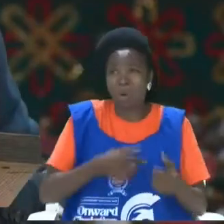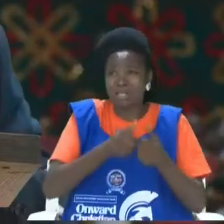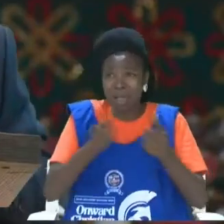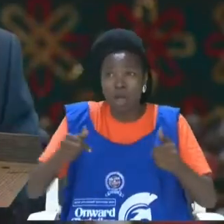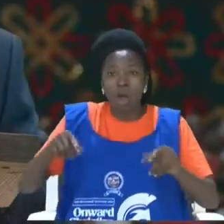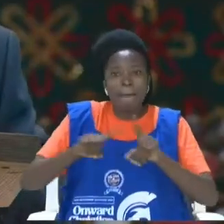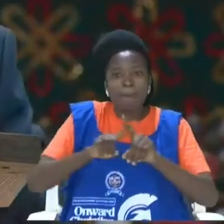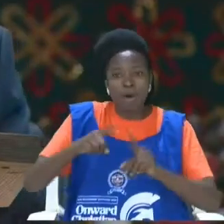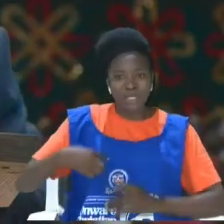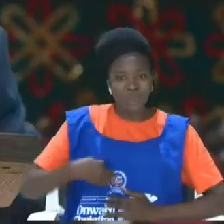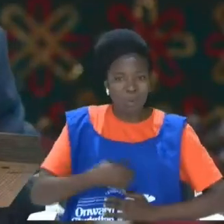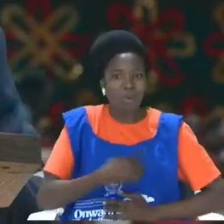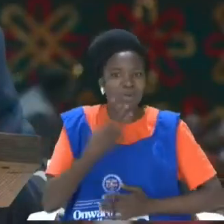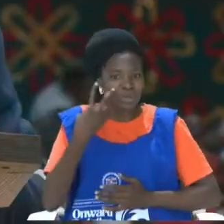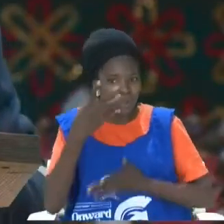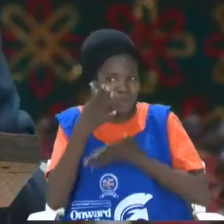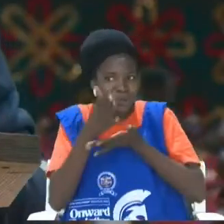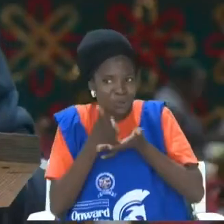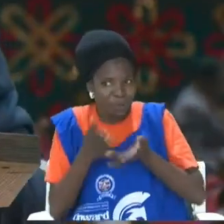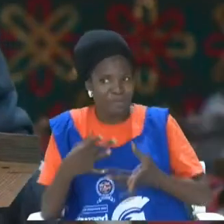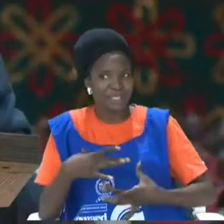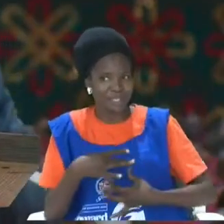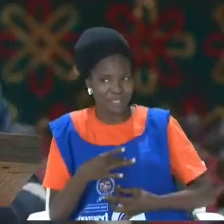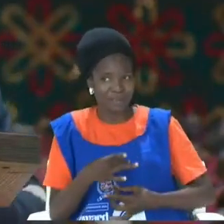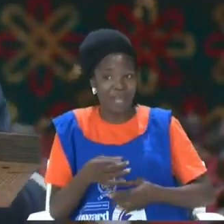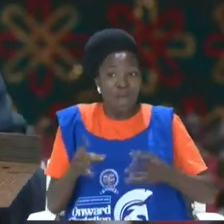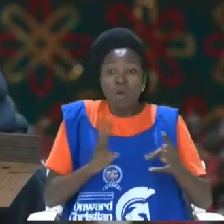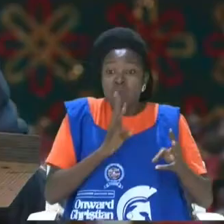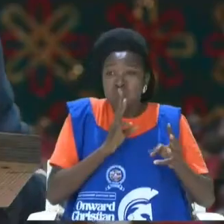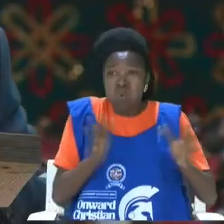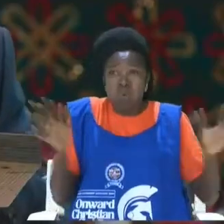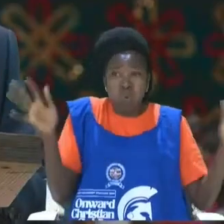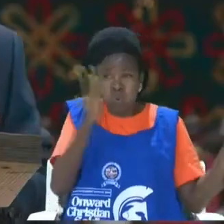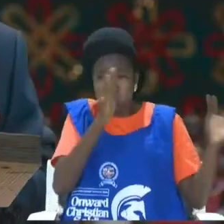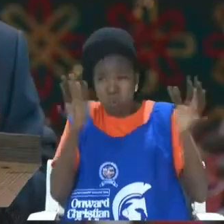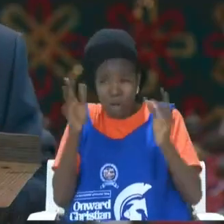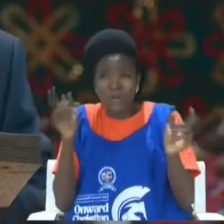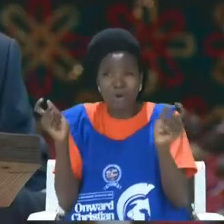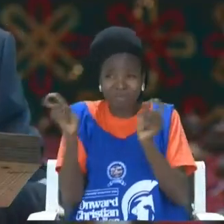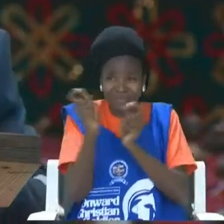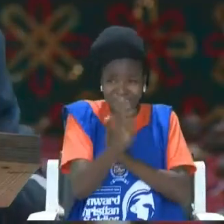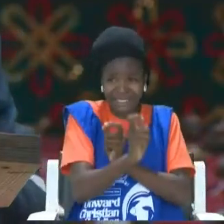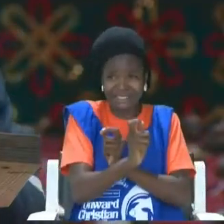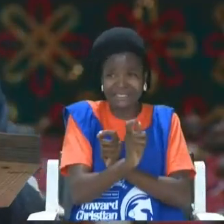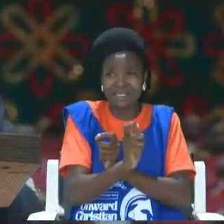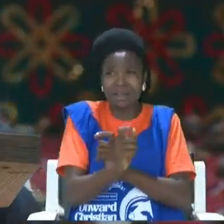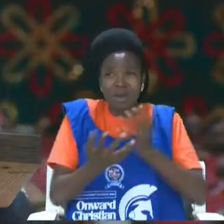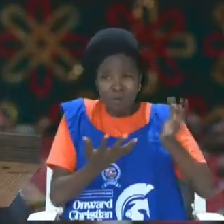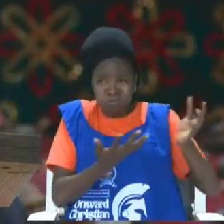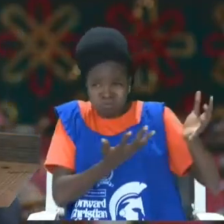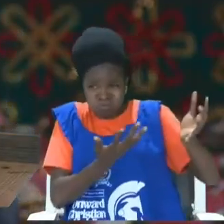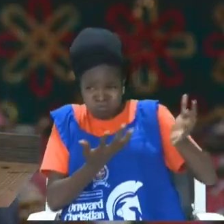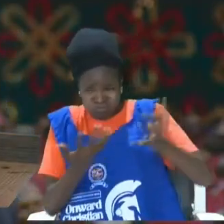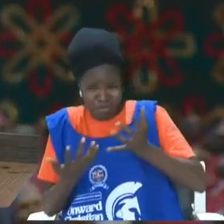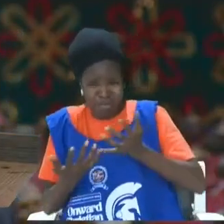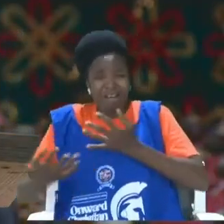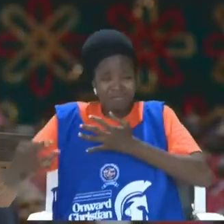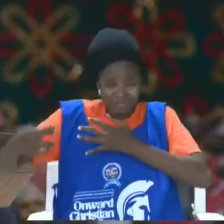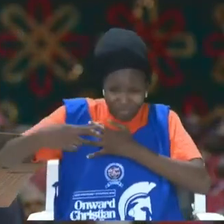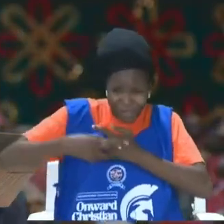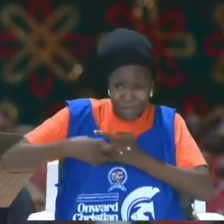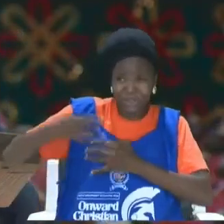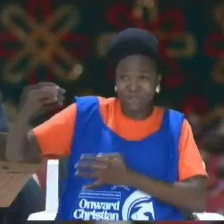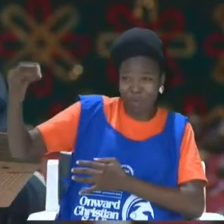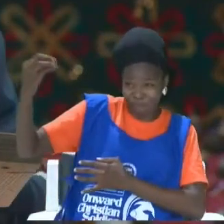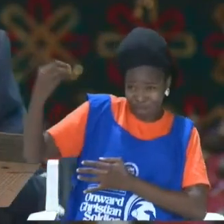something interesting there. The wind of change brought restoration of life